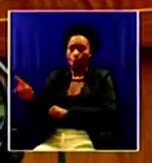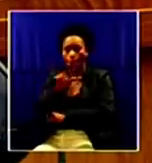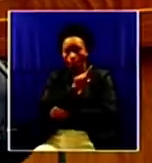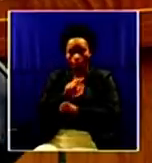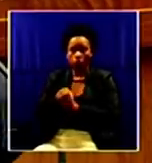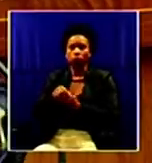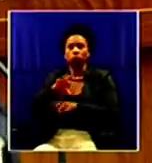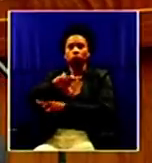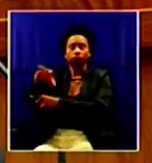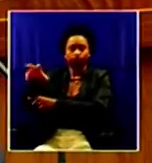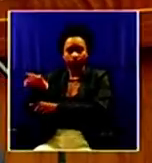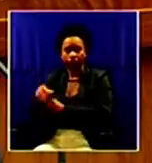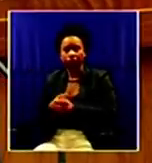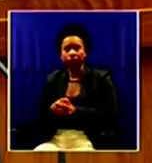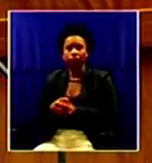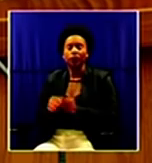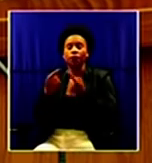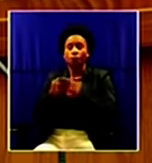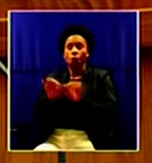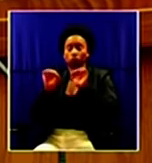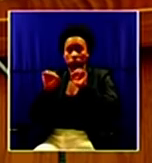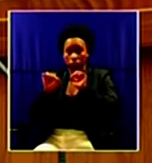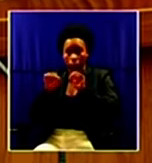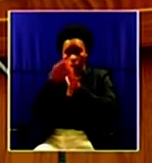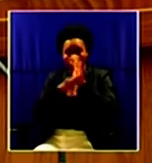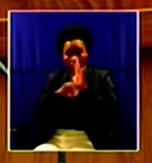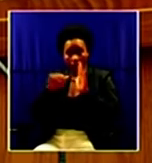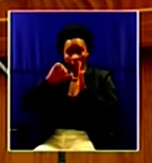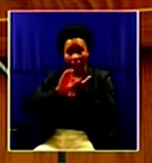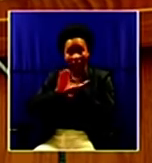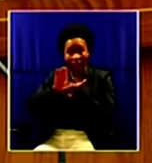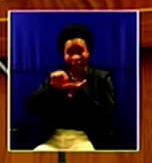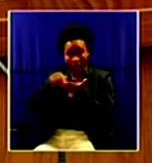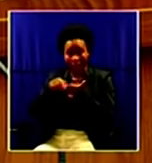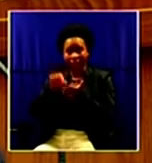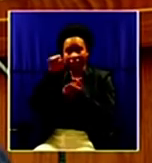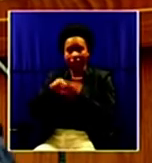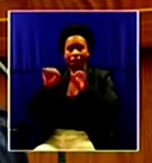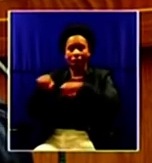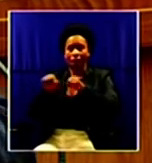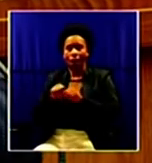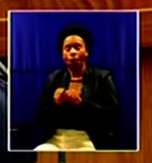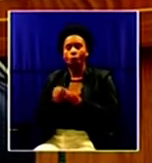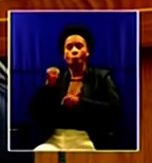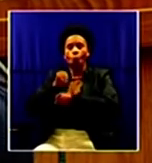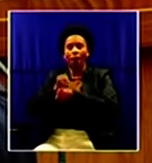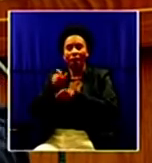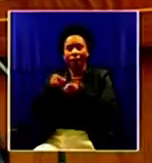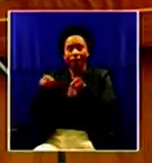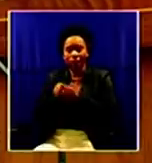the annuitization of provident funds. This will enable all workers to continue to enjoy tax